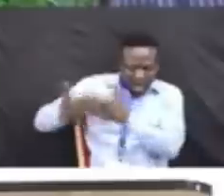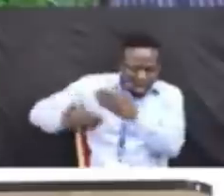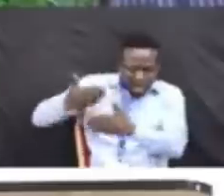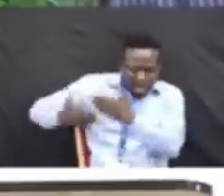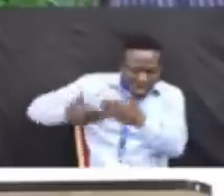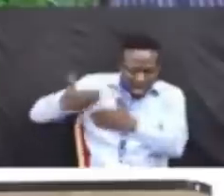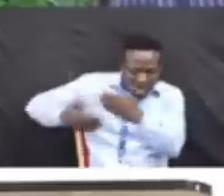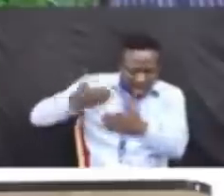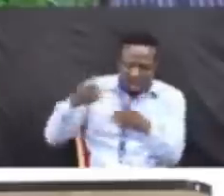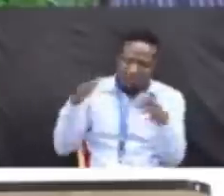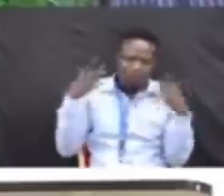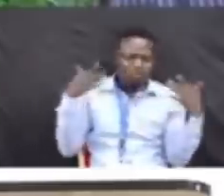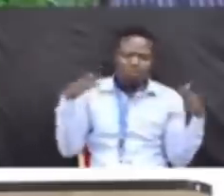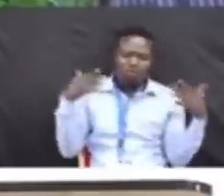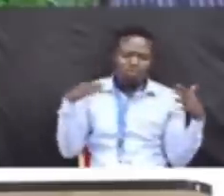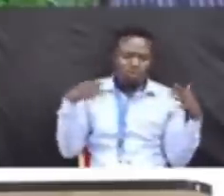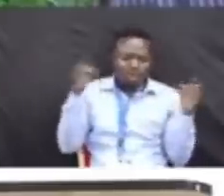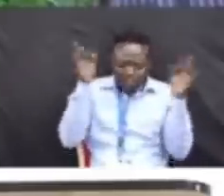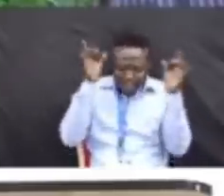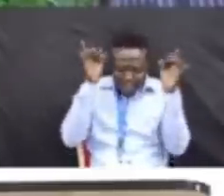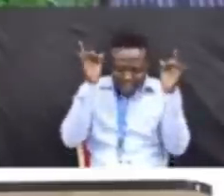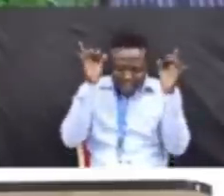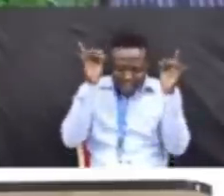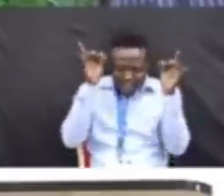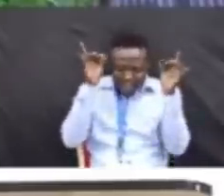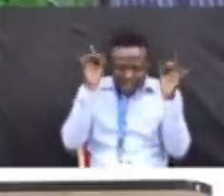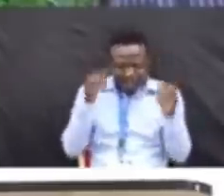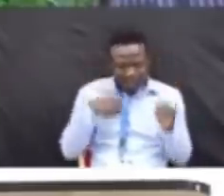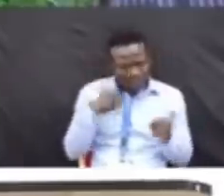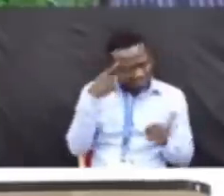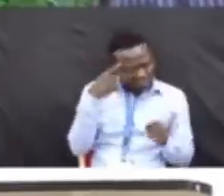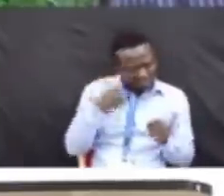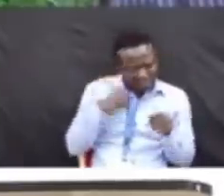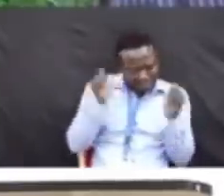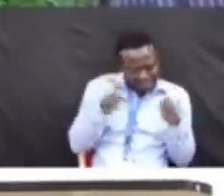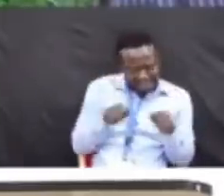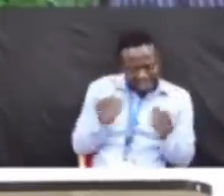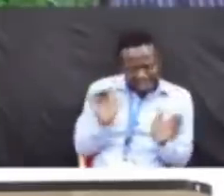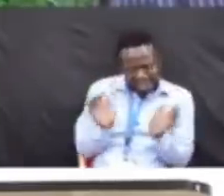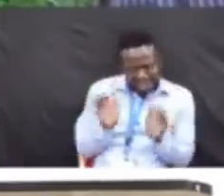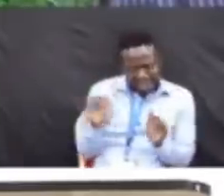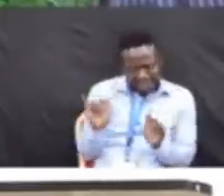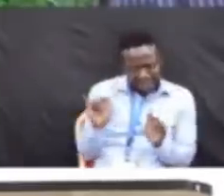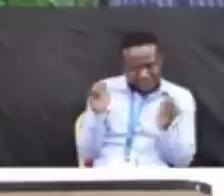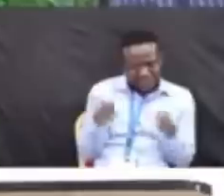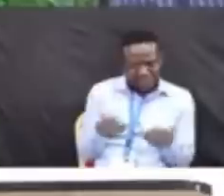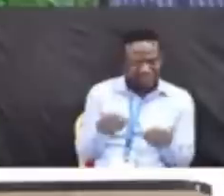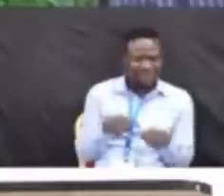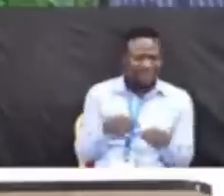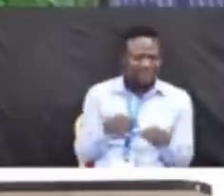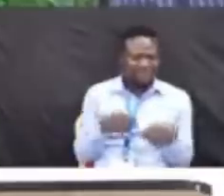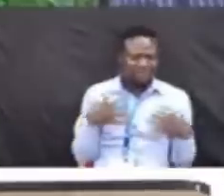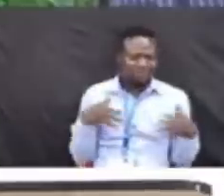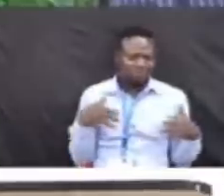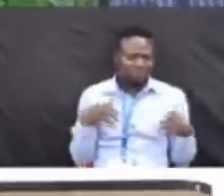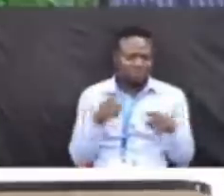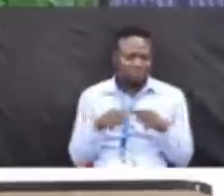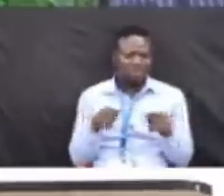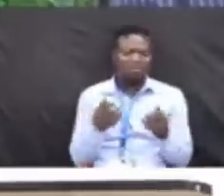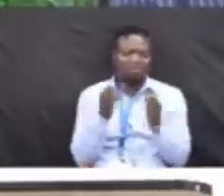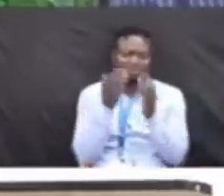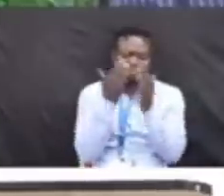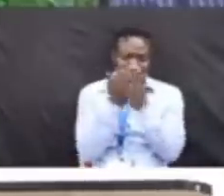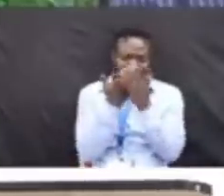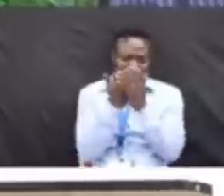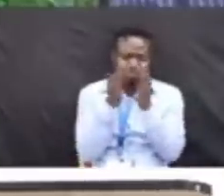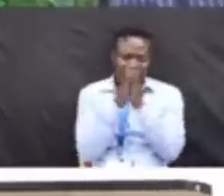that they are leaving behind, I don't think I have the feet to step into them. But I trust God to give me my own shoes to